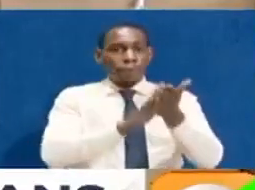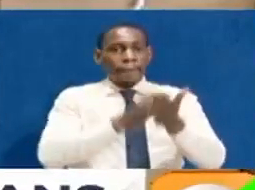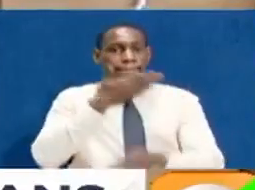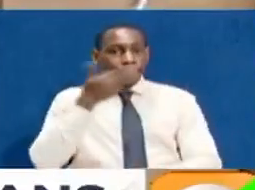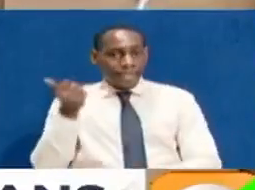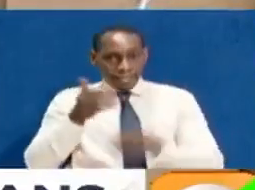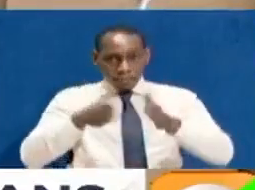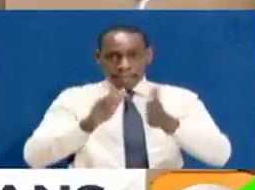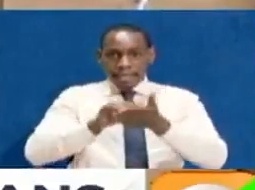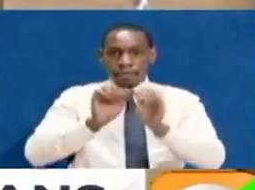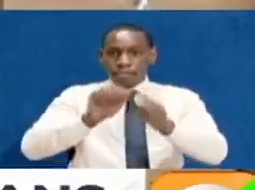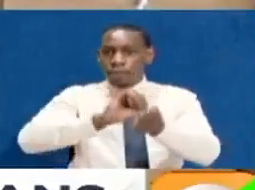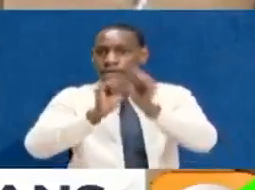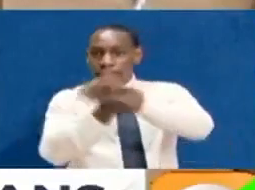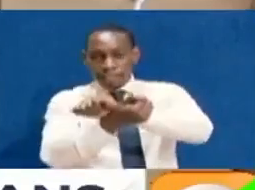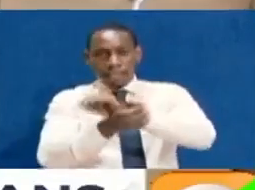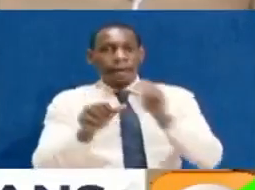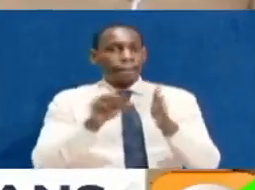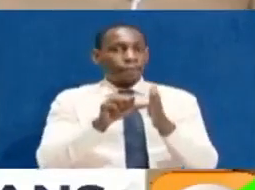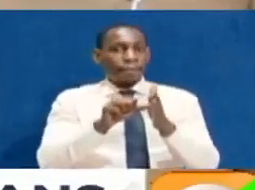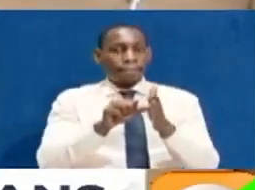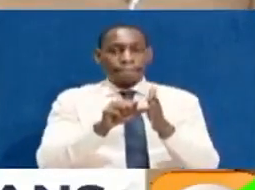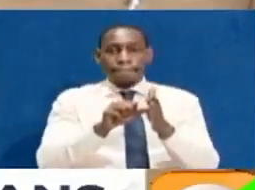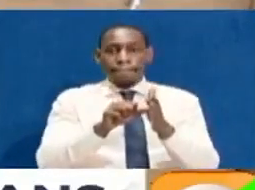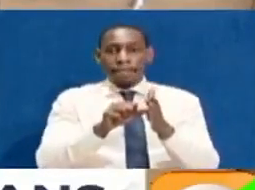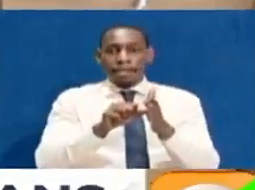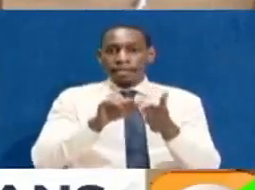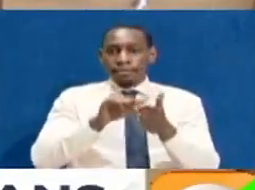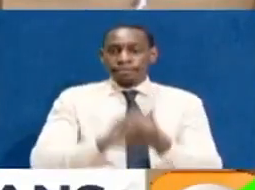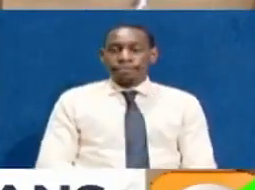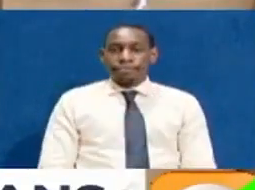the best way of actually turning around this problem, for good.